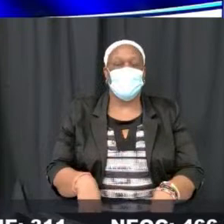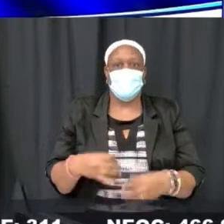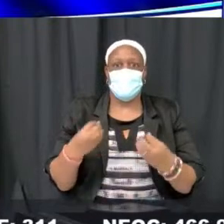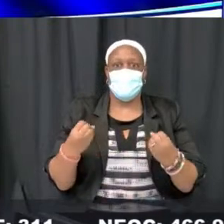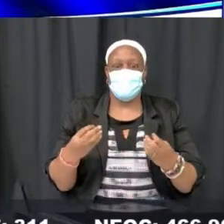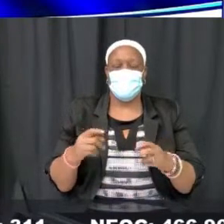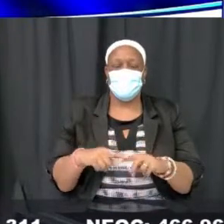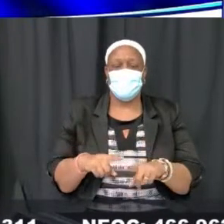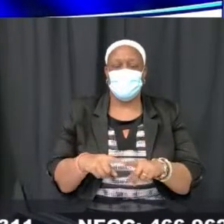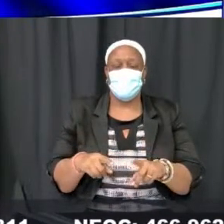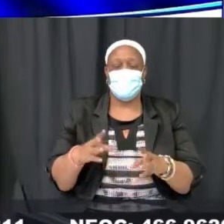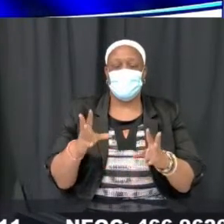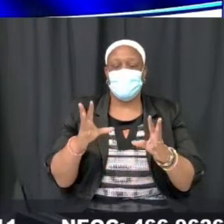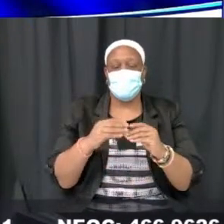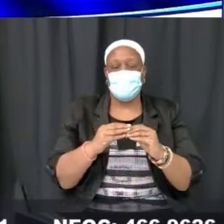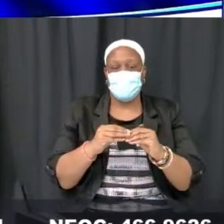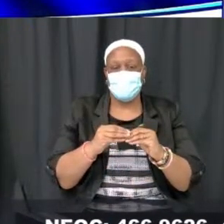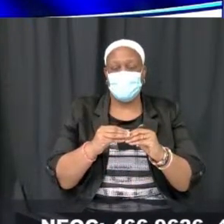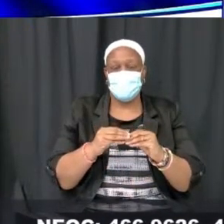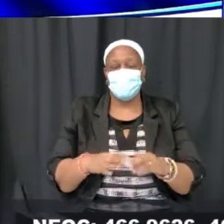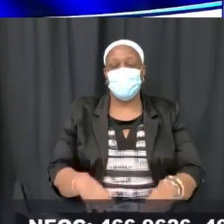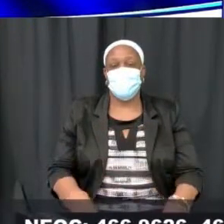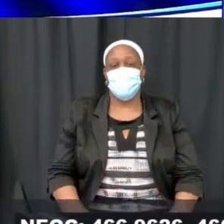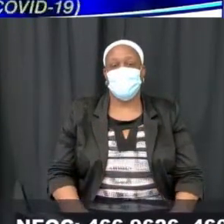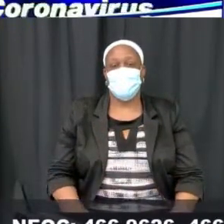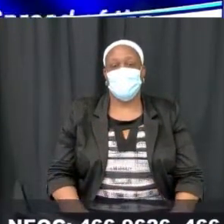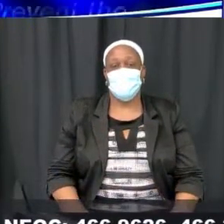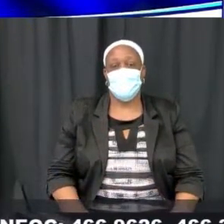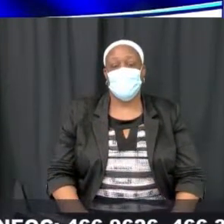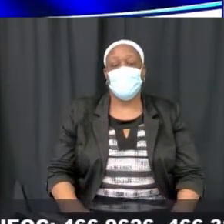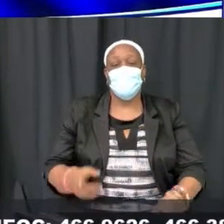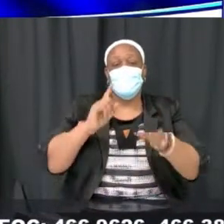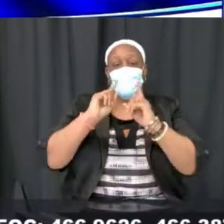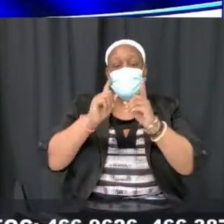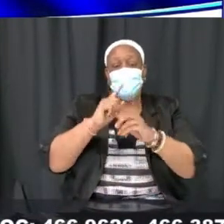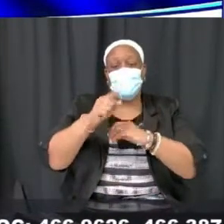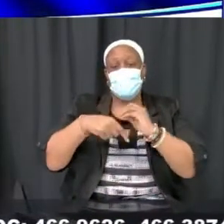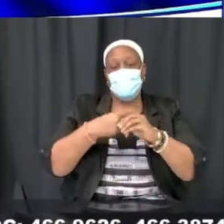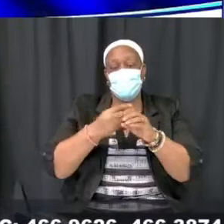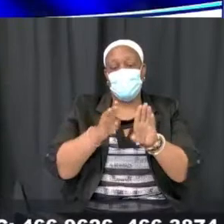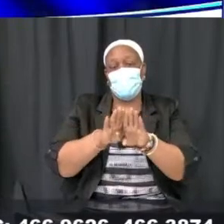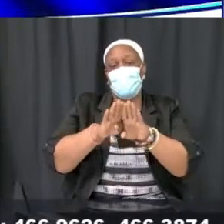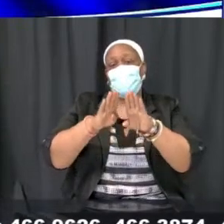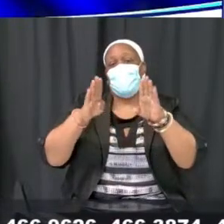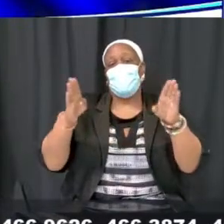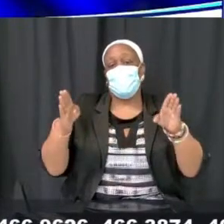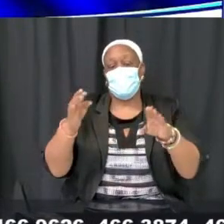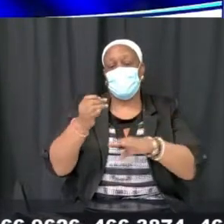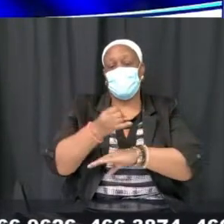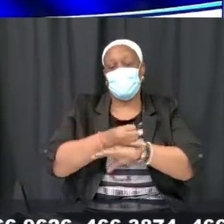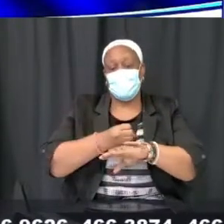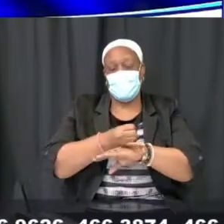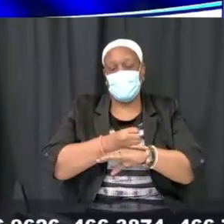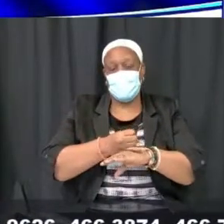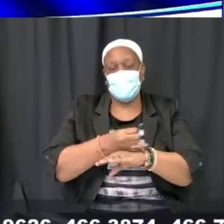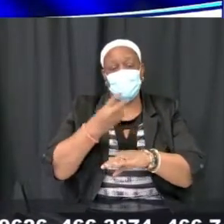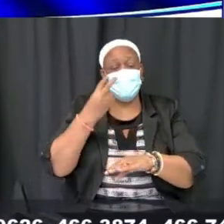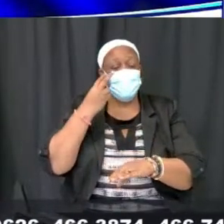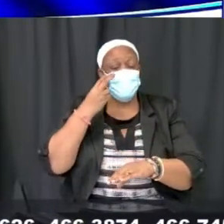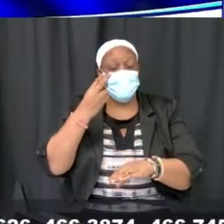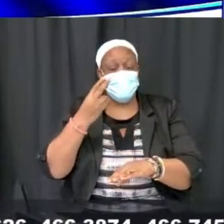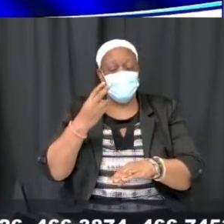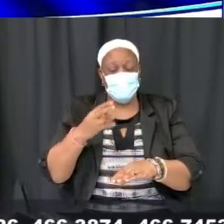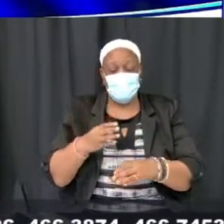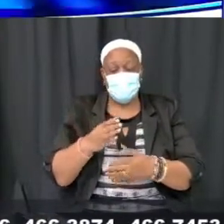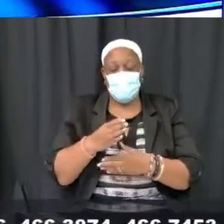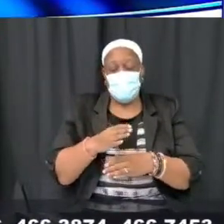as per the reopening of our economy and the country as a whole, and bringing the country to a state of normalcy. Let me